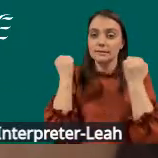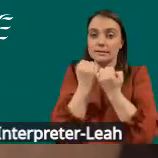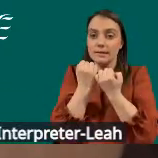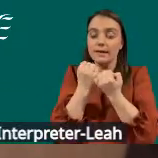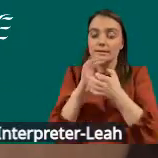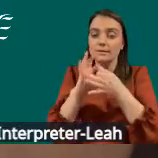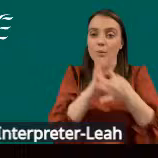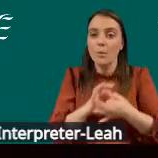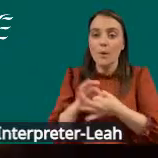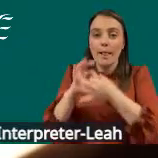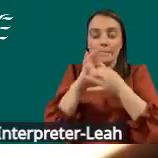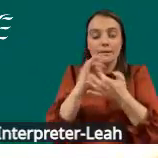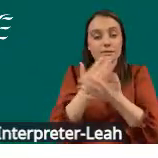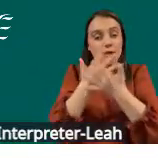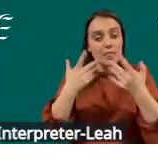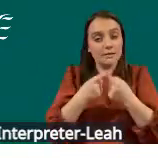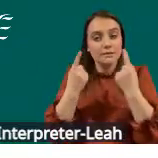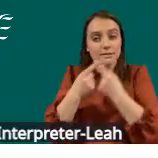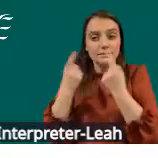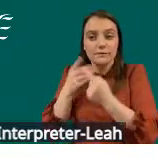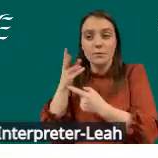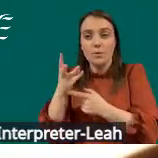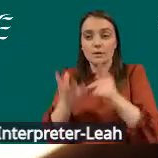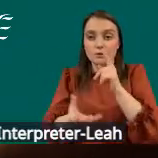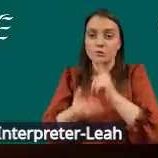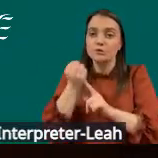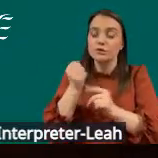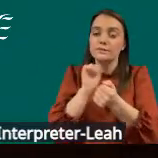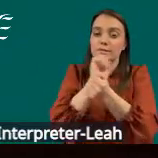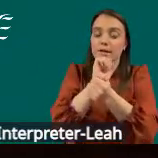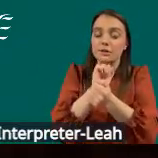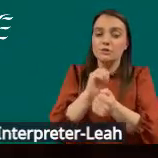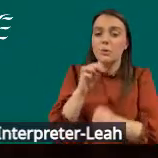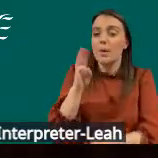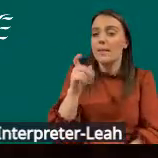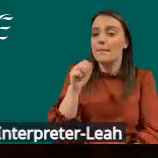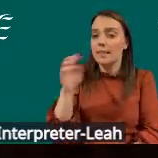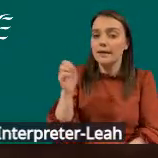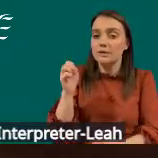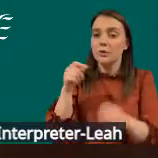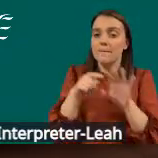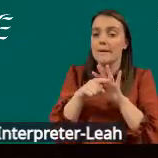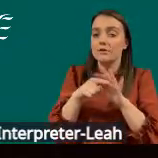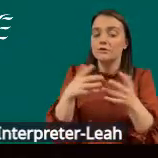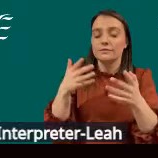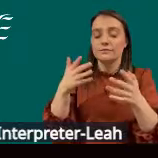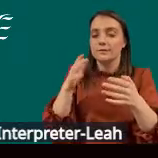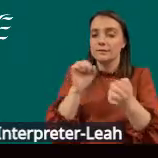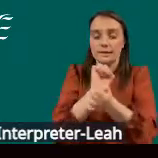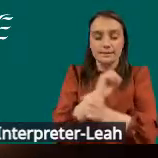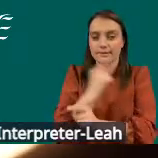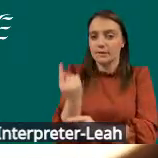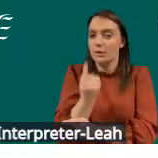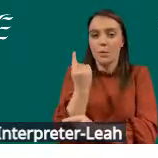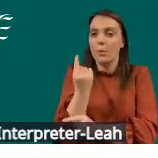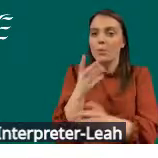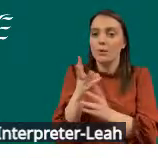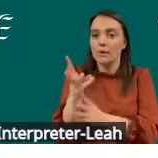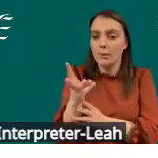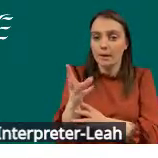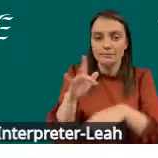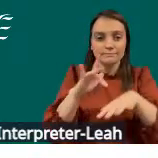There are many ways to achieve sexual pleasure. Penetrative sex isn't the only way.